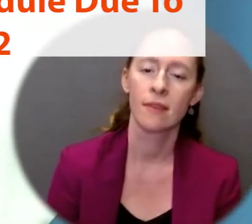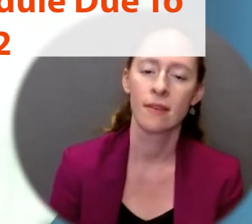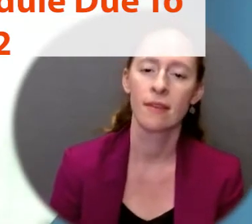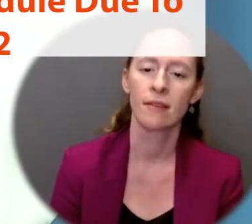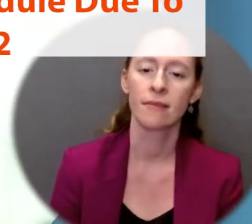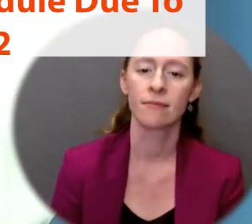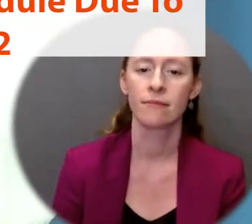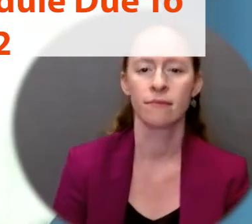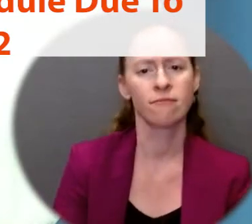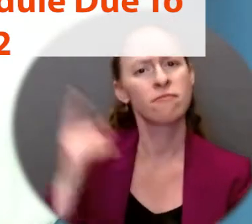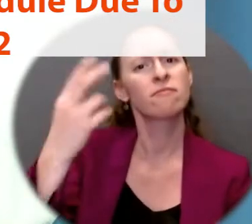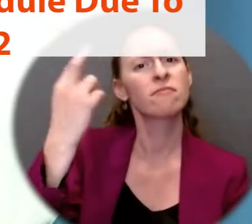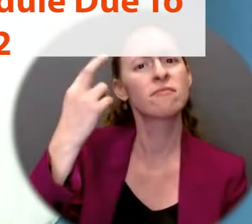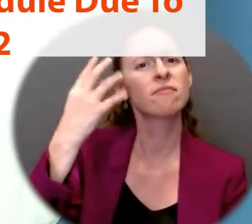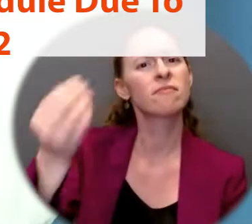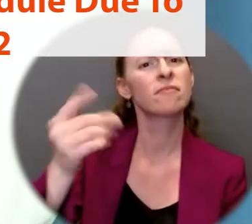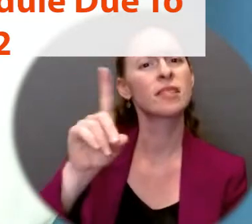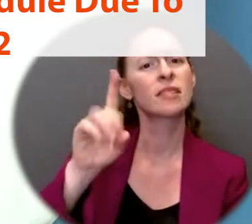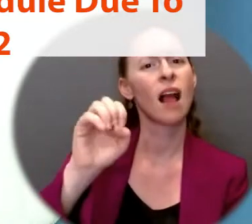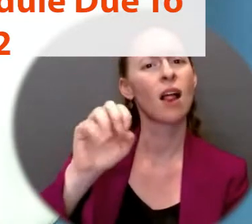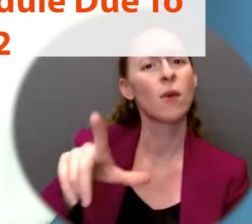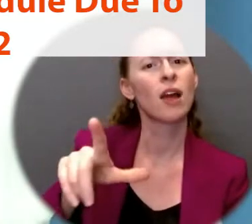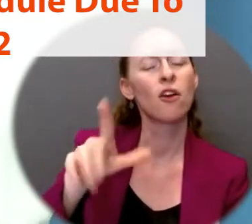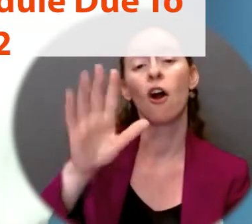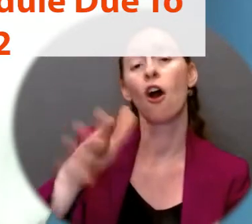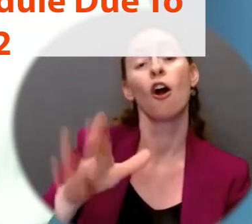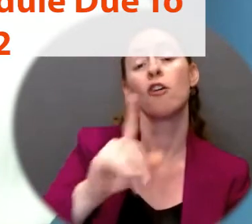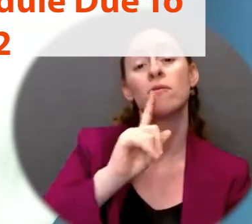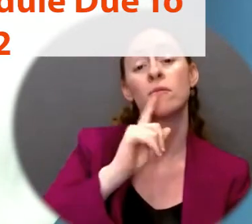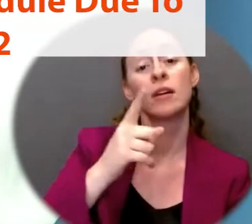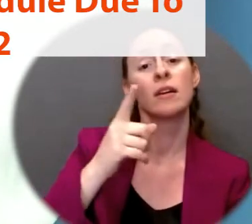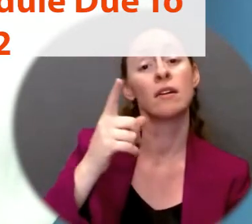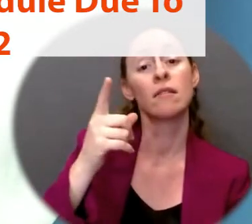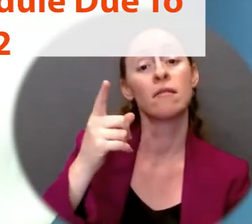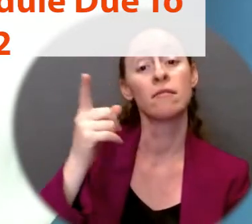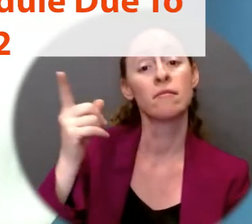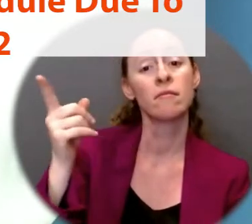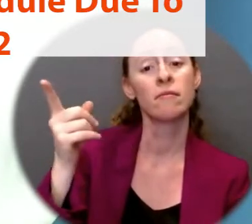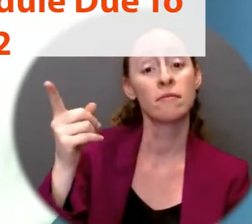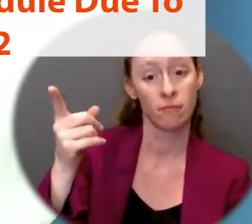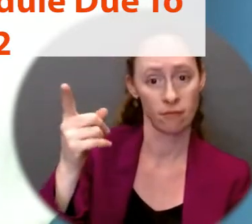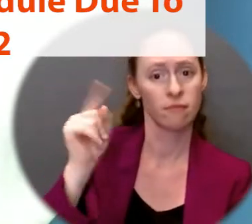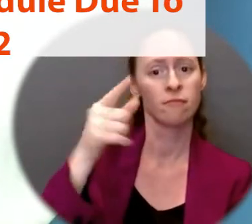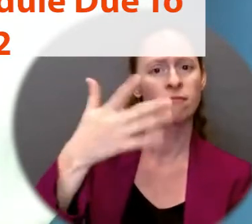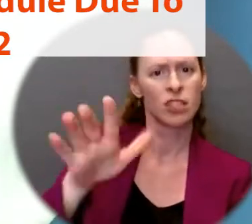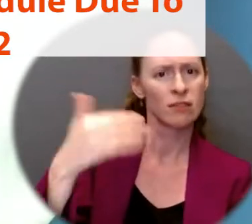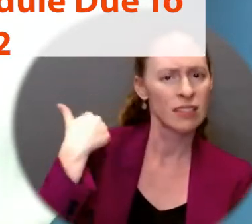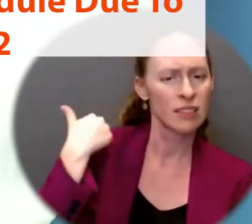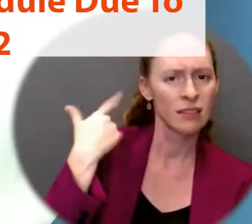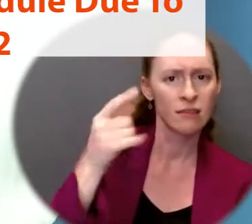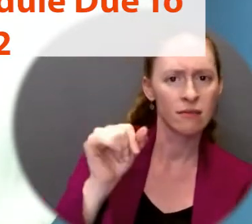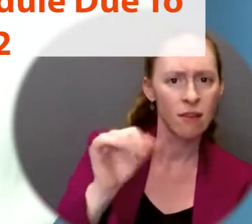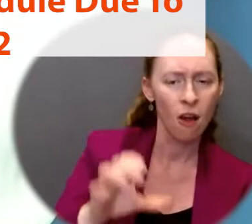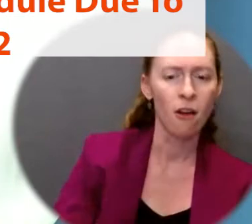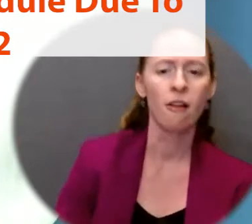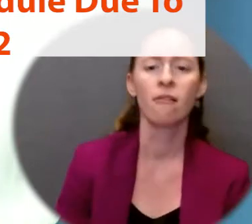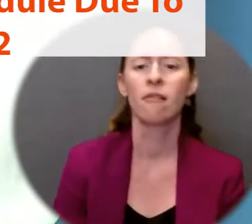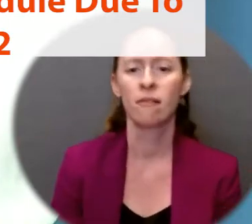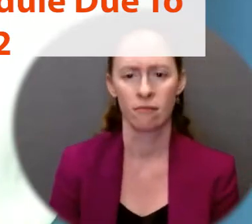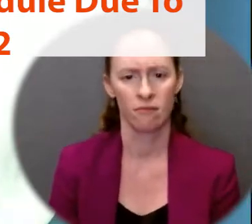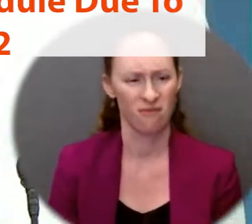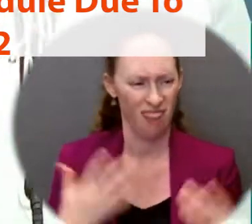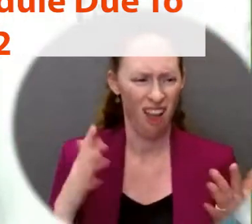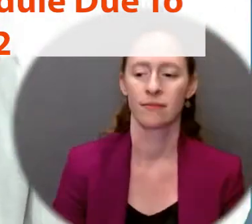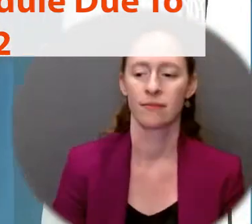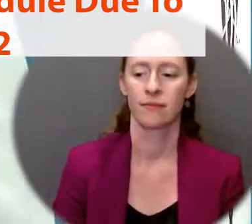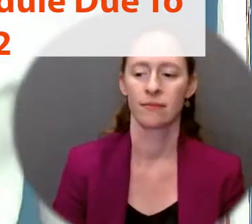Delaware, not including, and we were very clear that when he went to South Carolina in August and Rehoboth, he was going to go spend time